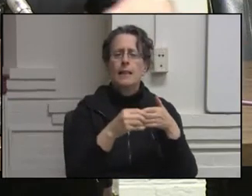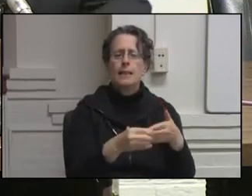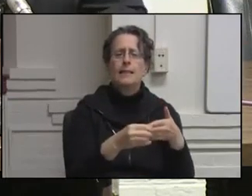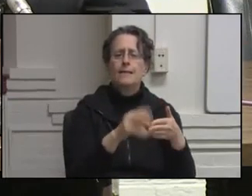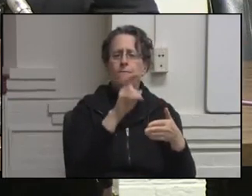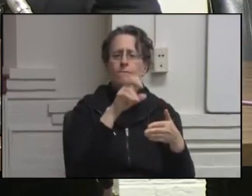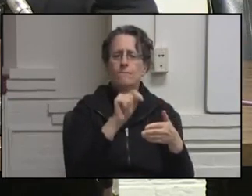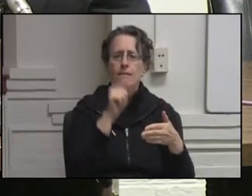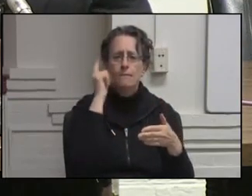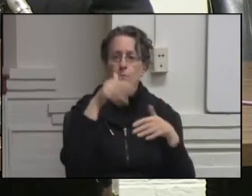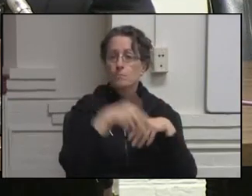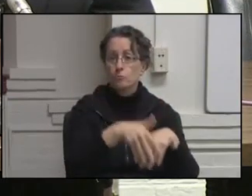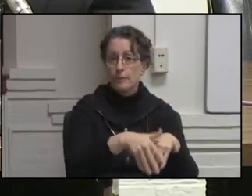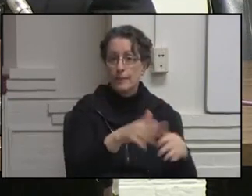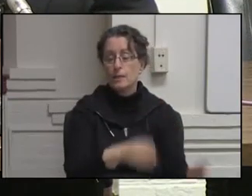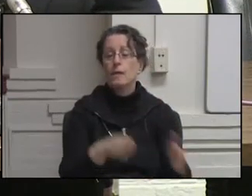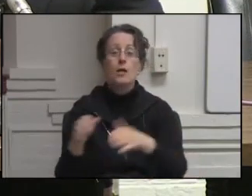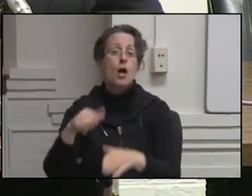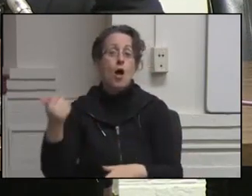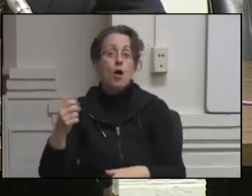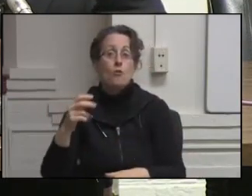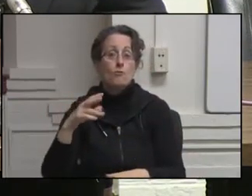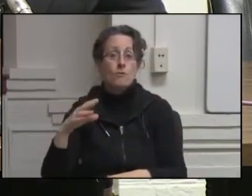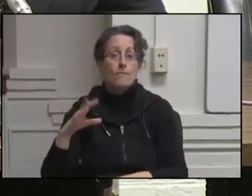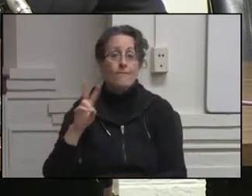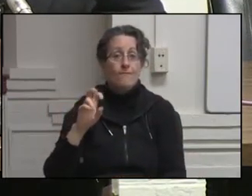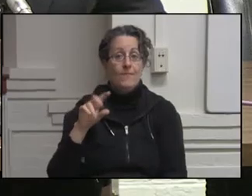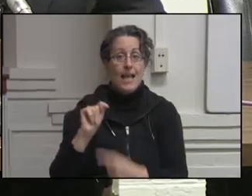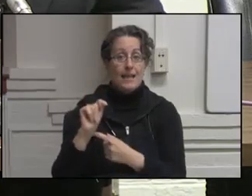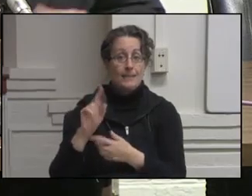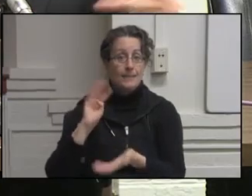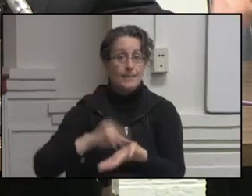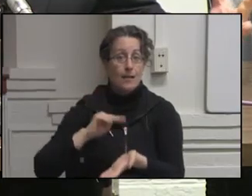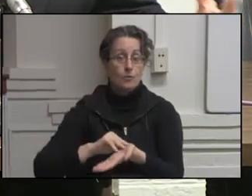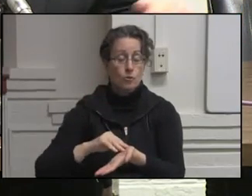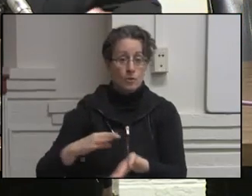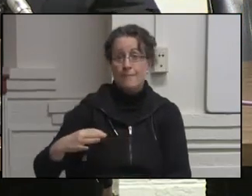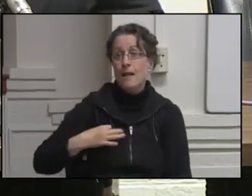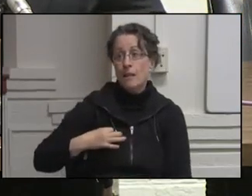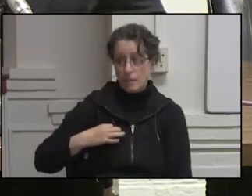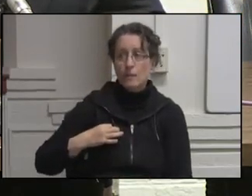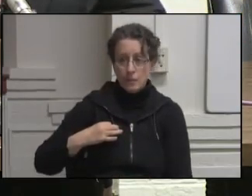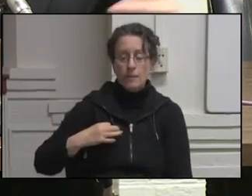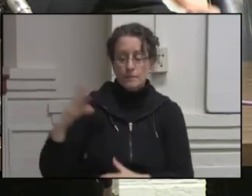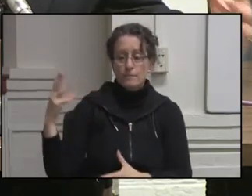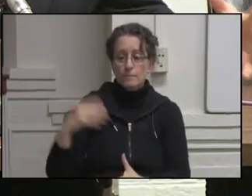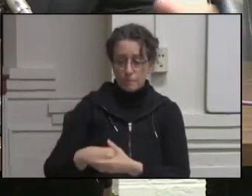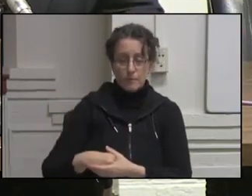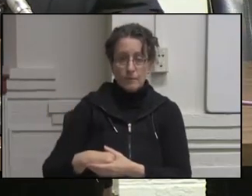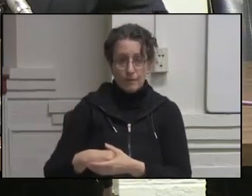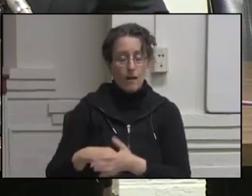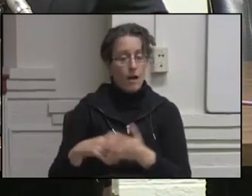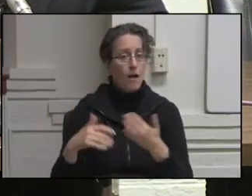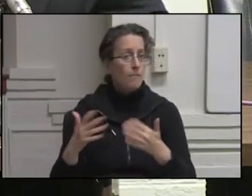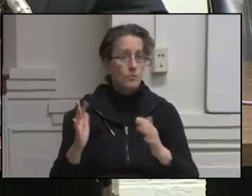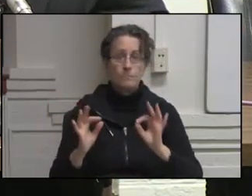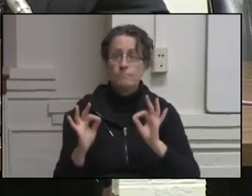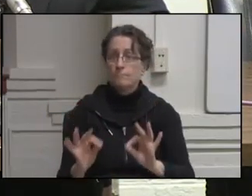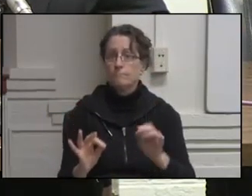veterinarians. But Steve also knows the animals who come to the parade because he's a veterinarian of large